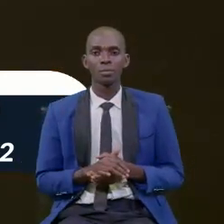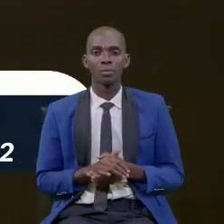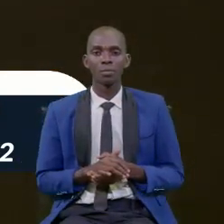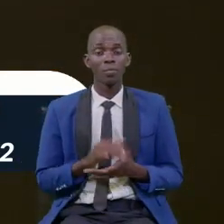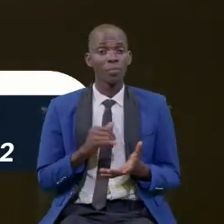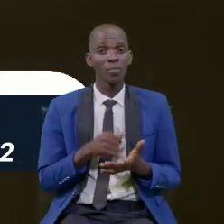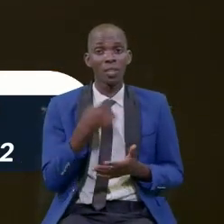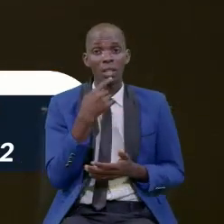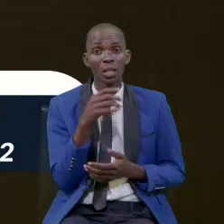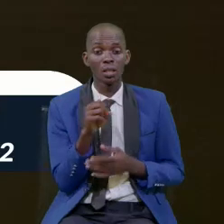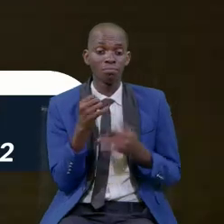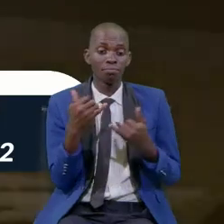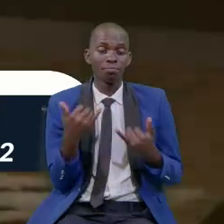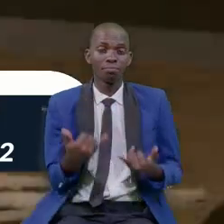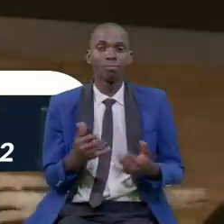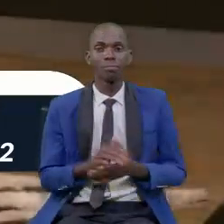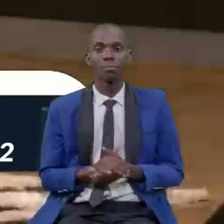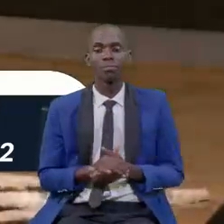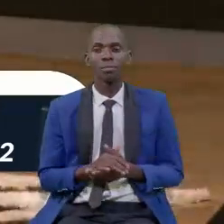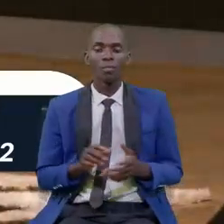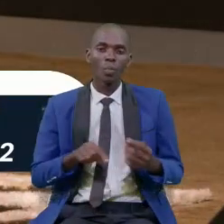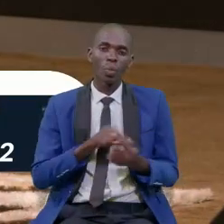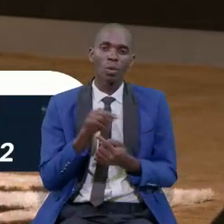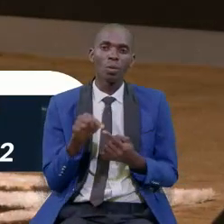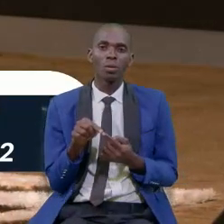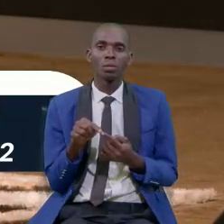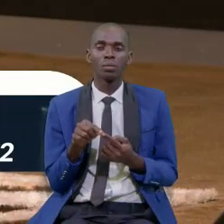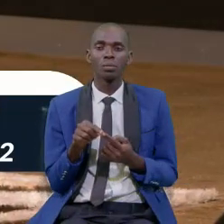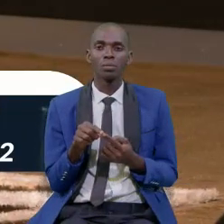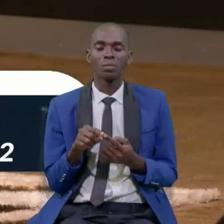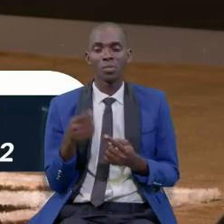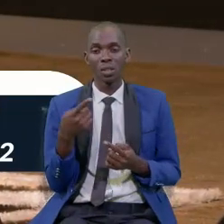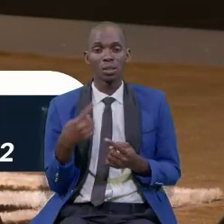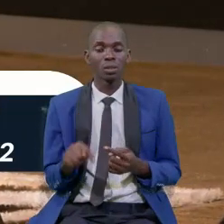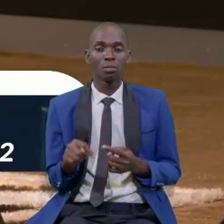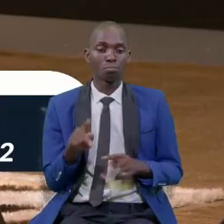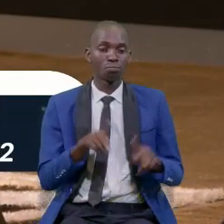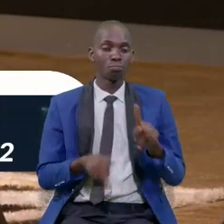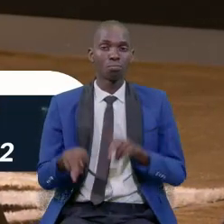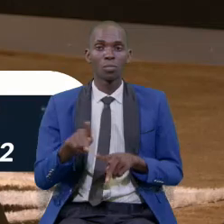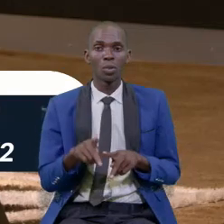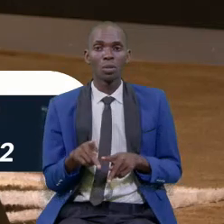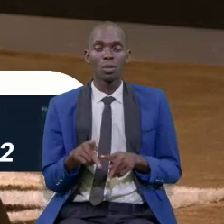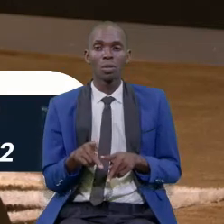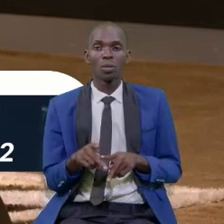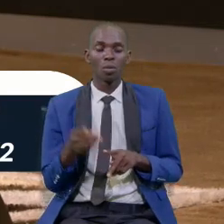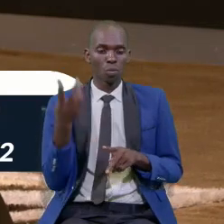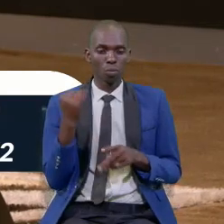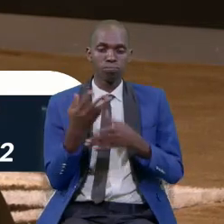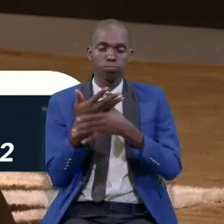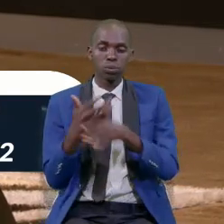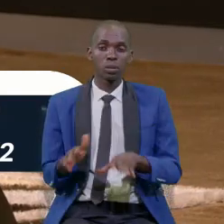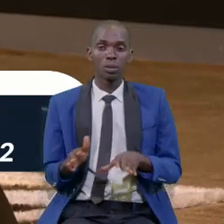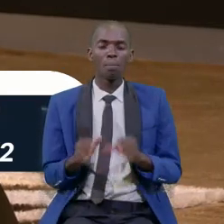It says, "Now, when the congregation was broken up,